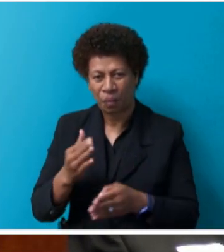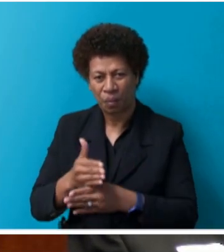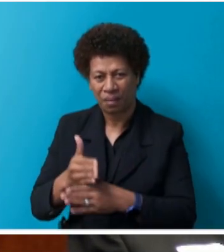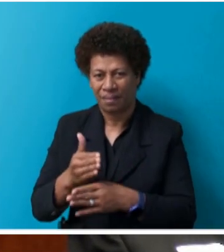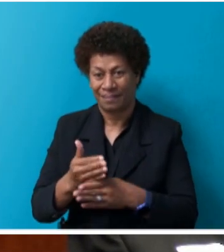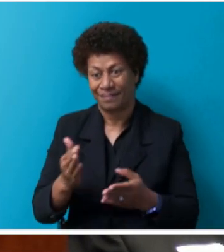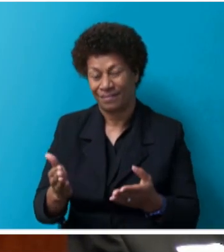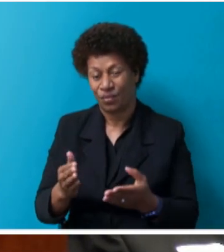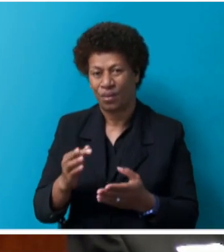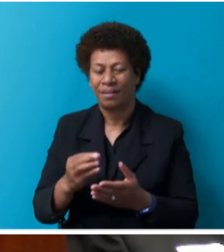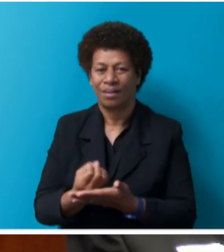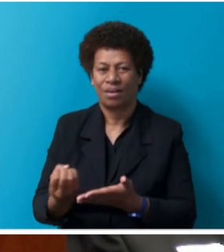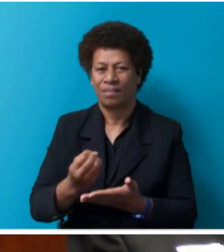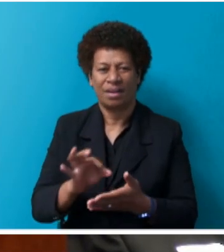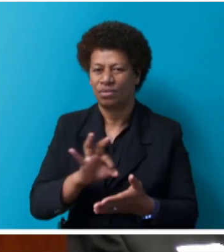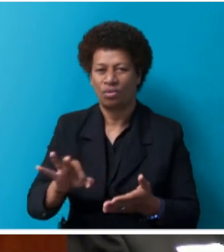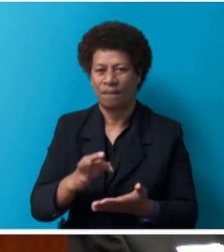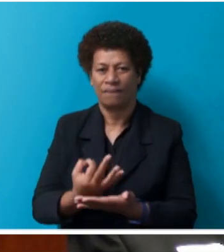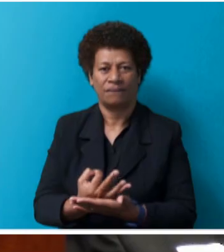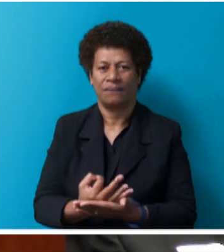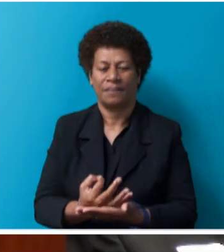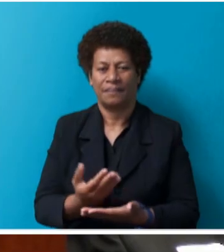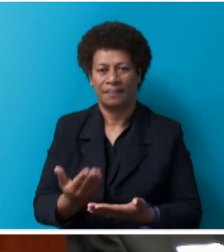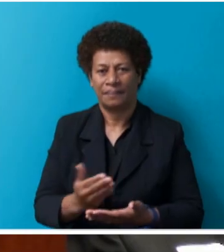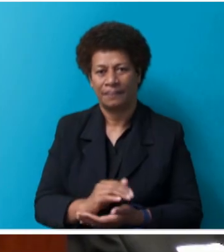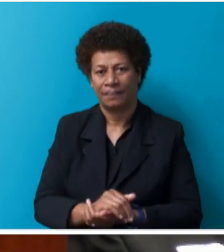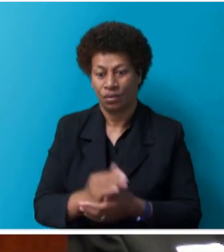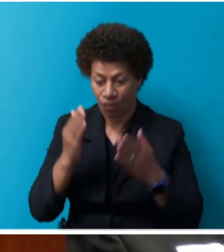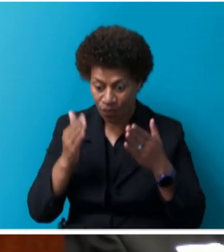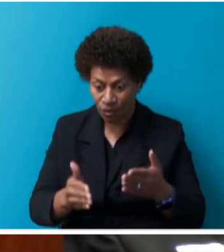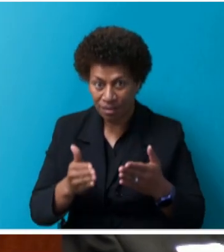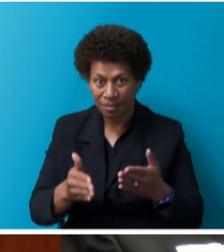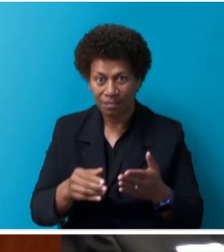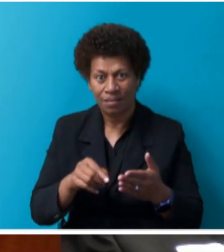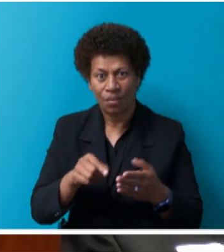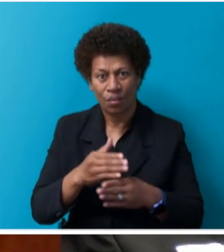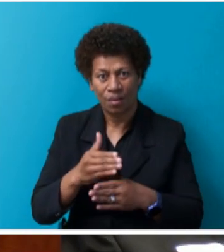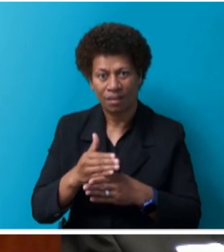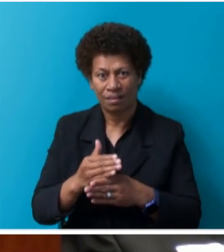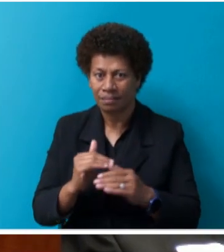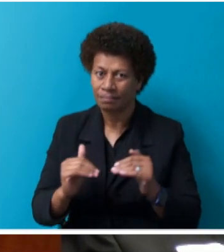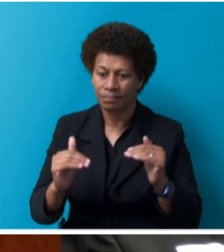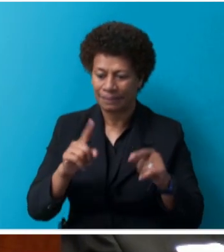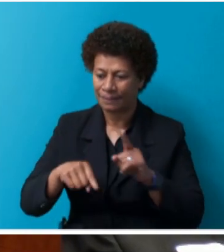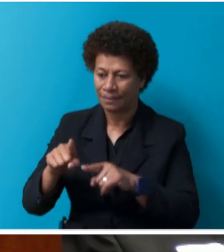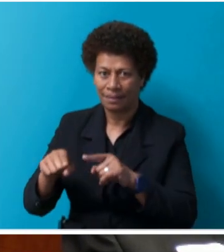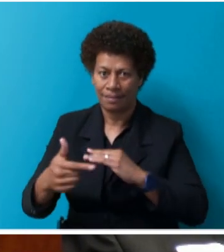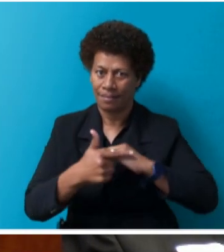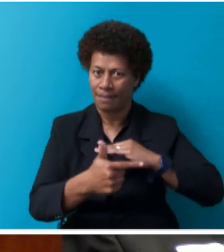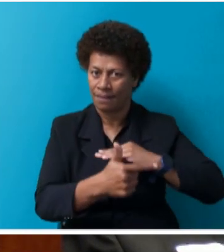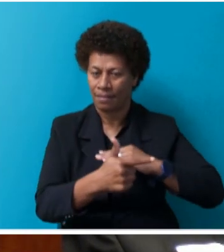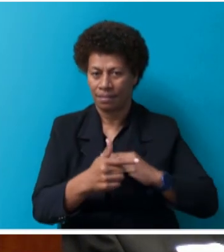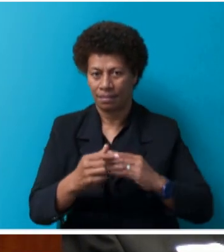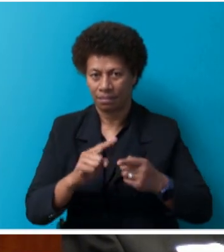economy. Addressing these challenges require a comprehensive and multi-level approach. Mr. Speaker, this